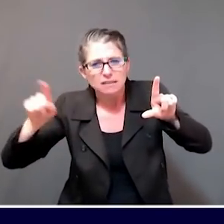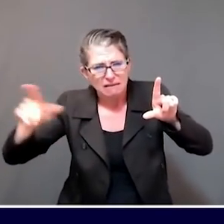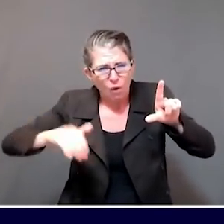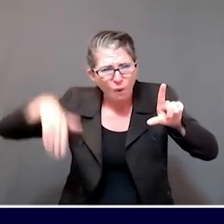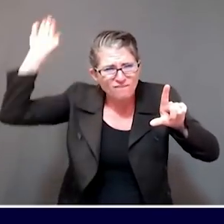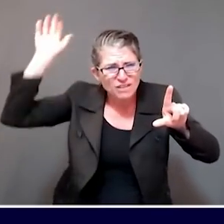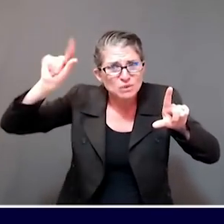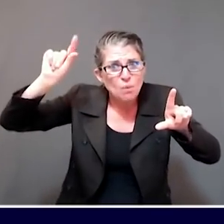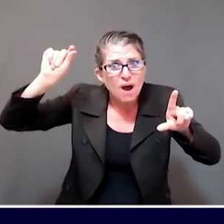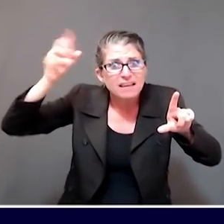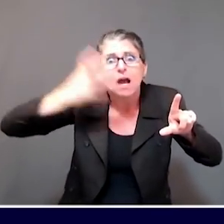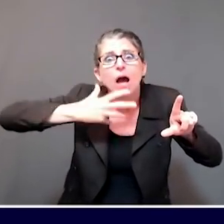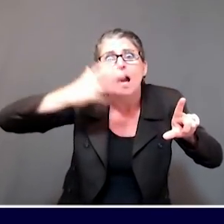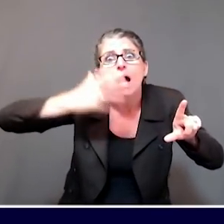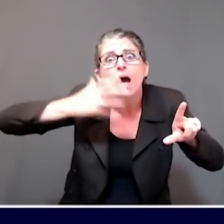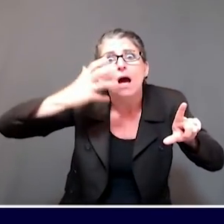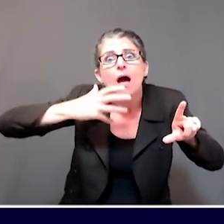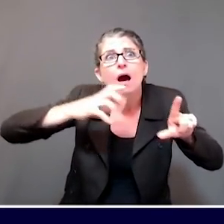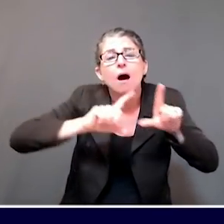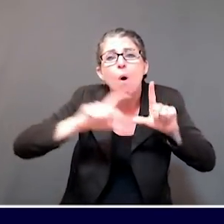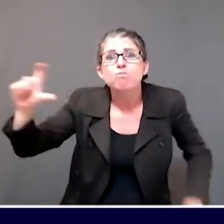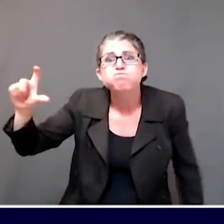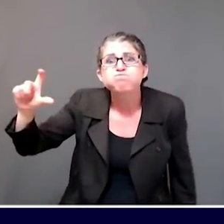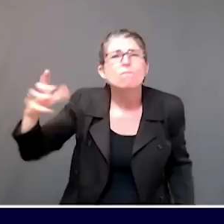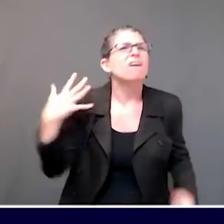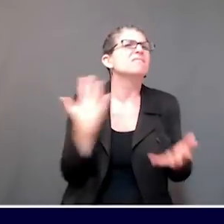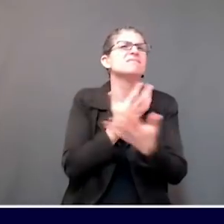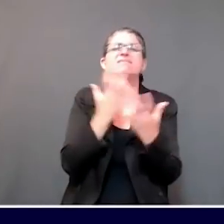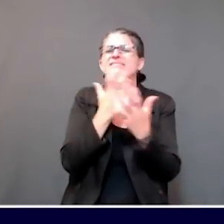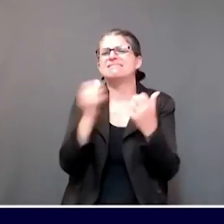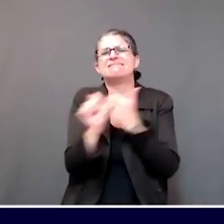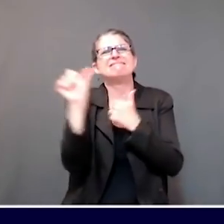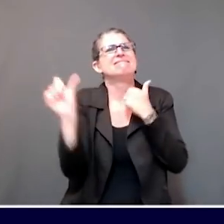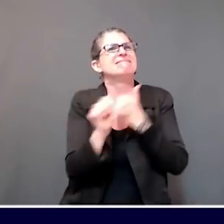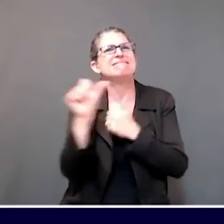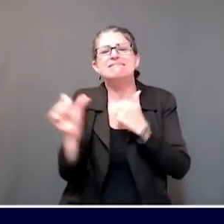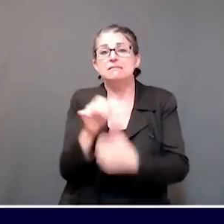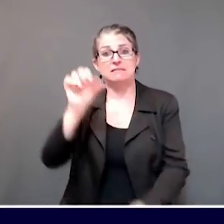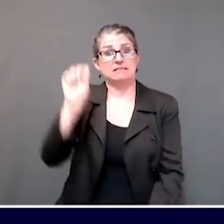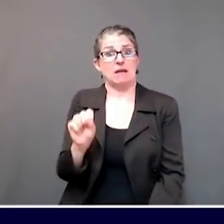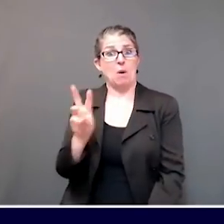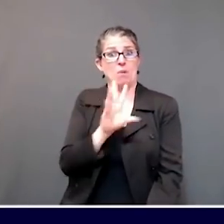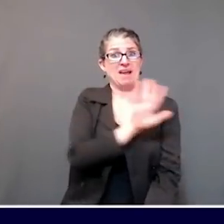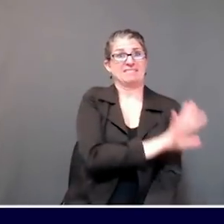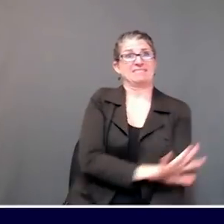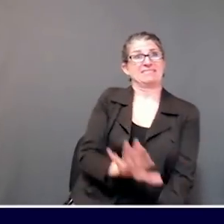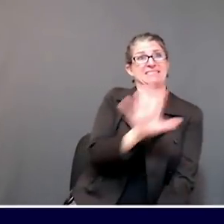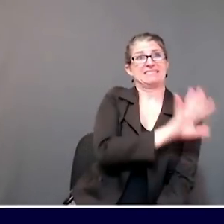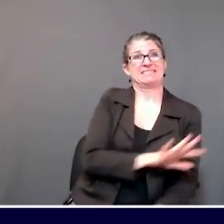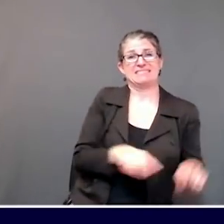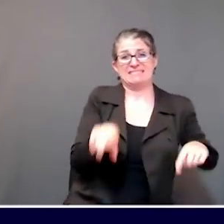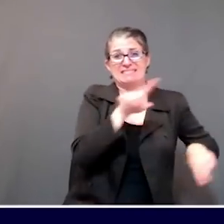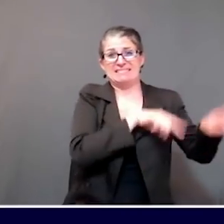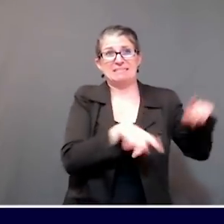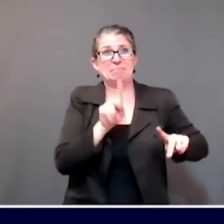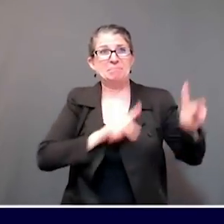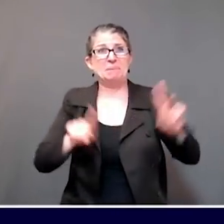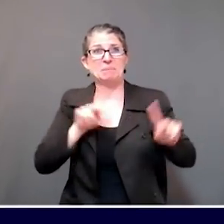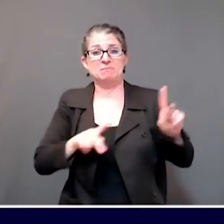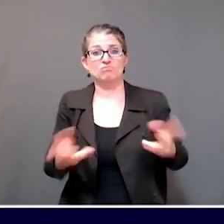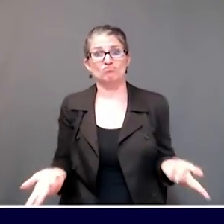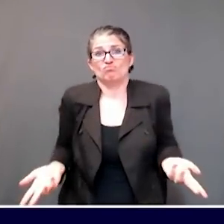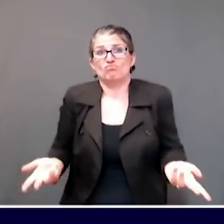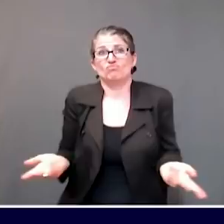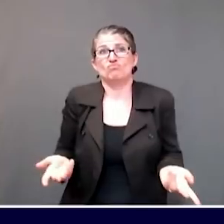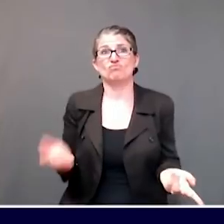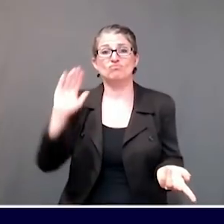are doing, hear what people in the southwest of the United States are doing, hear what people in Florida are observing and feeling, and how many